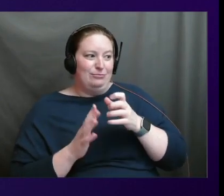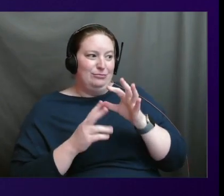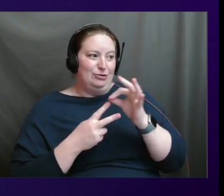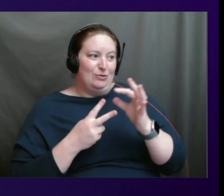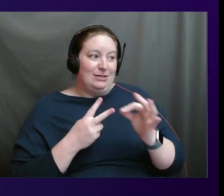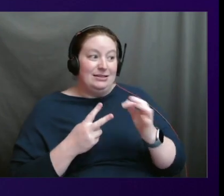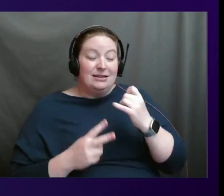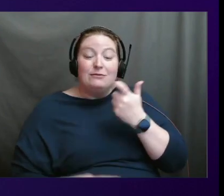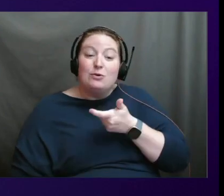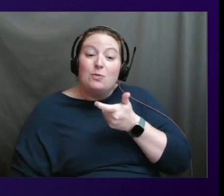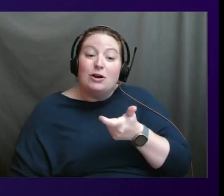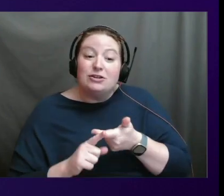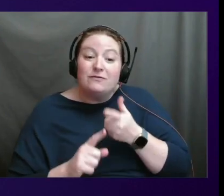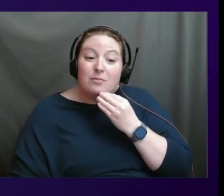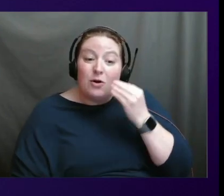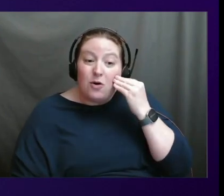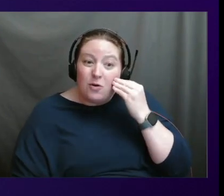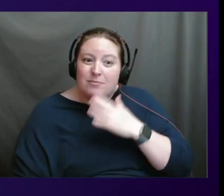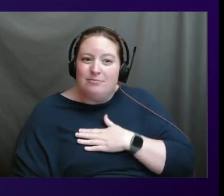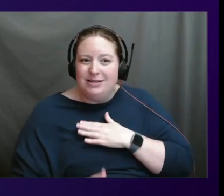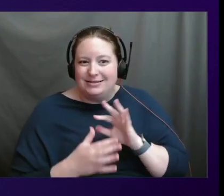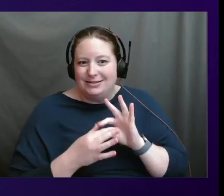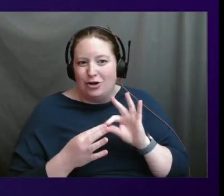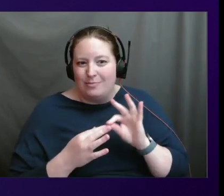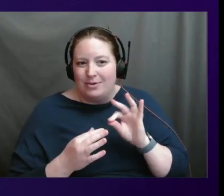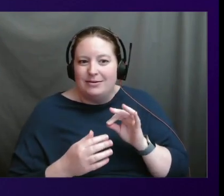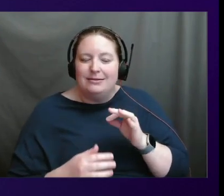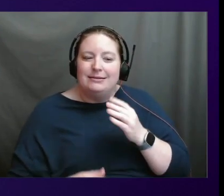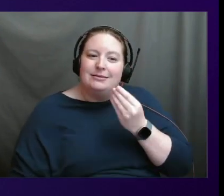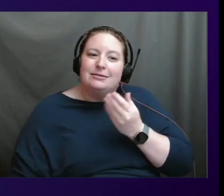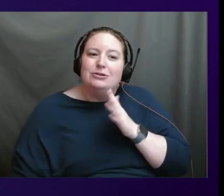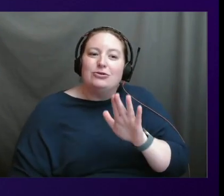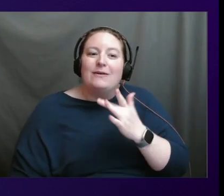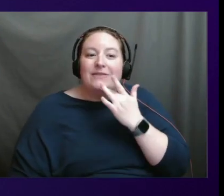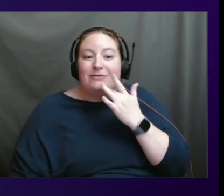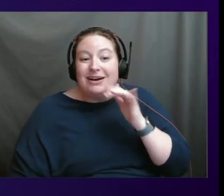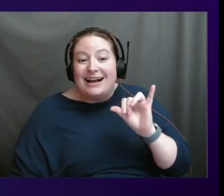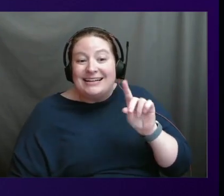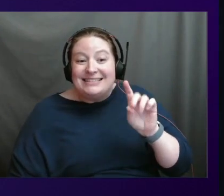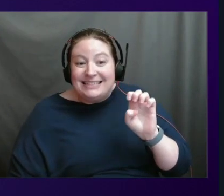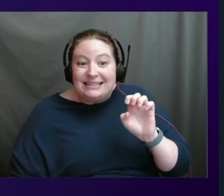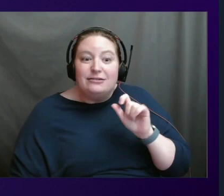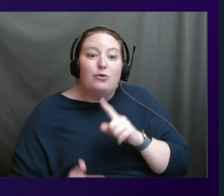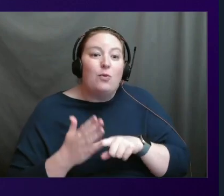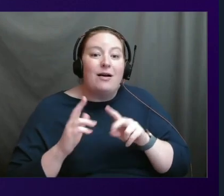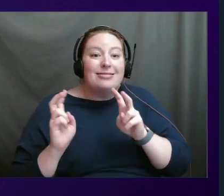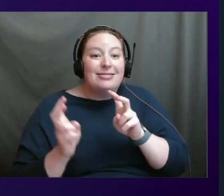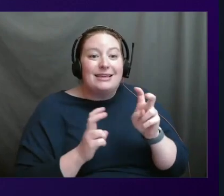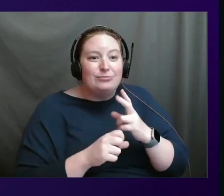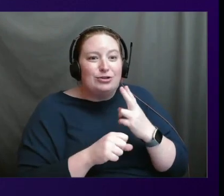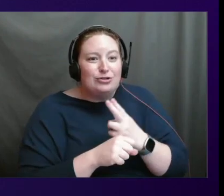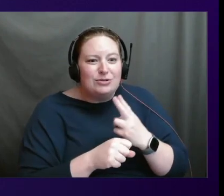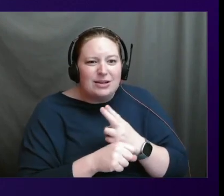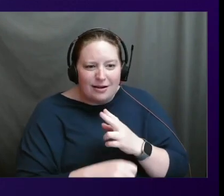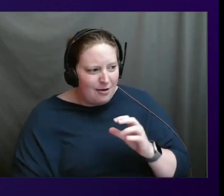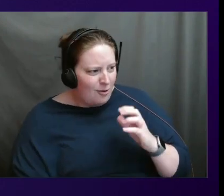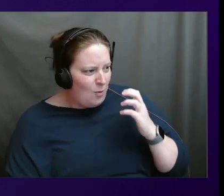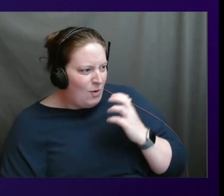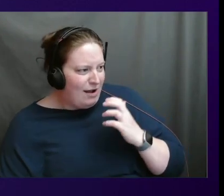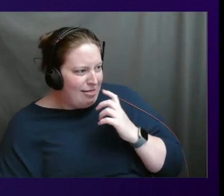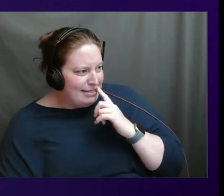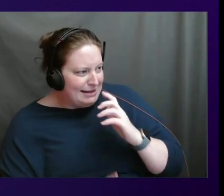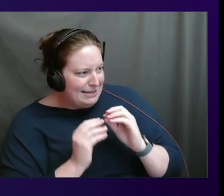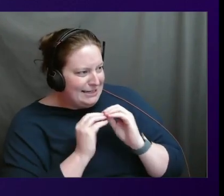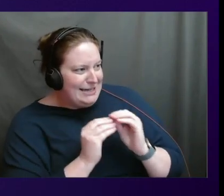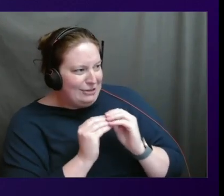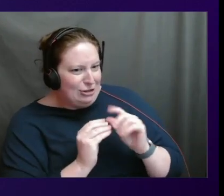on the go, please comment and let us know what your favorite IDE is, or even what themes you're using in your IDE. Oh, wow. What a contentious question. Because I